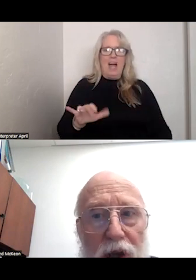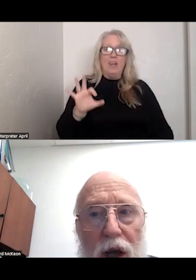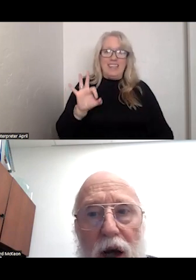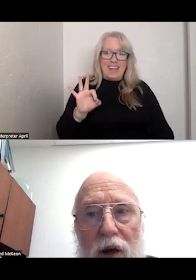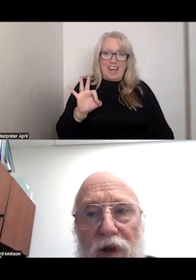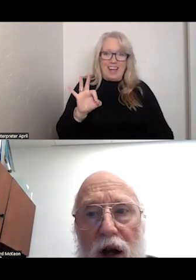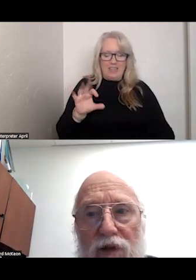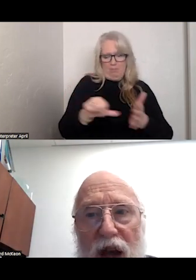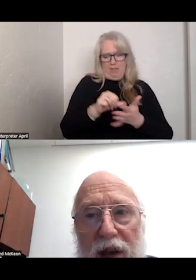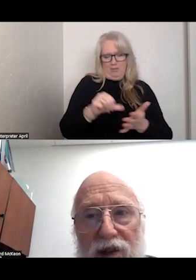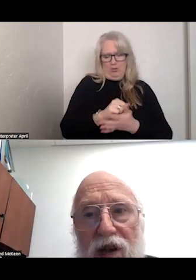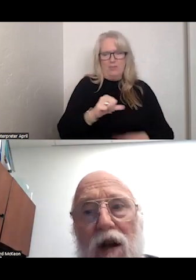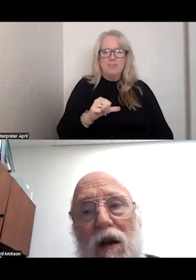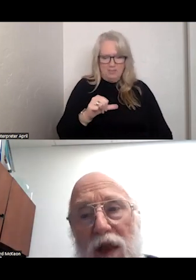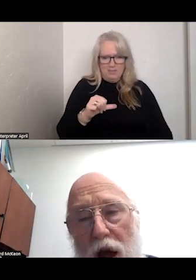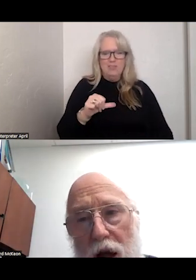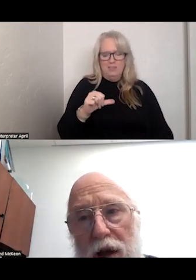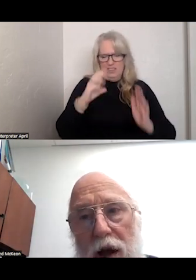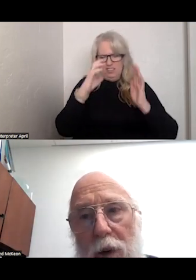pages of text